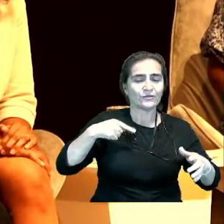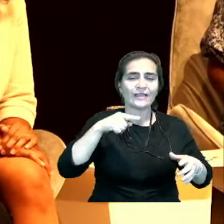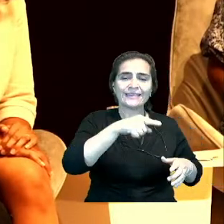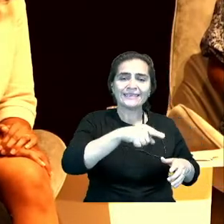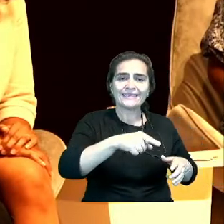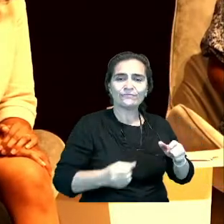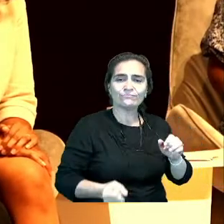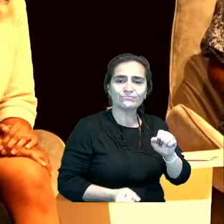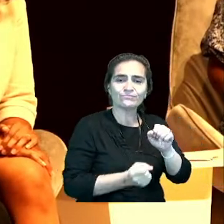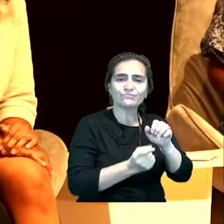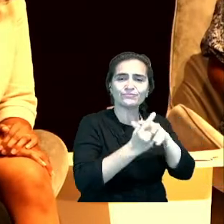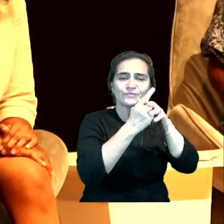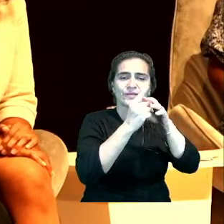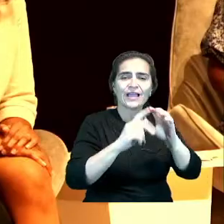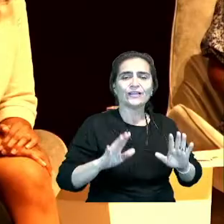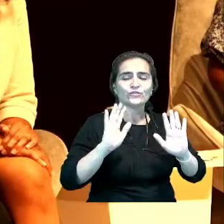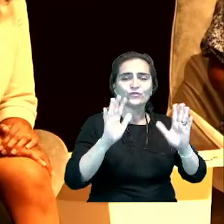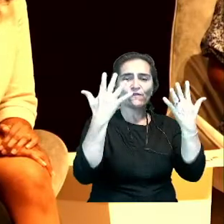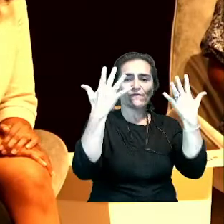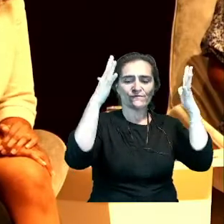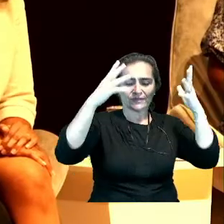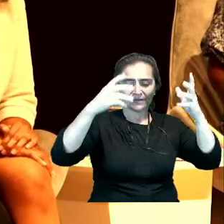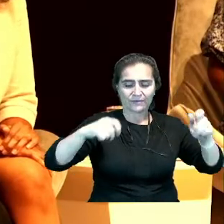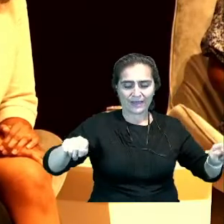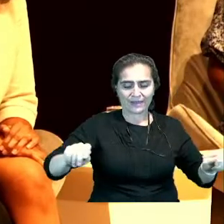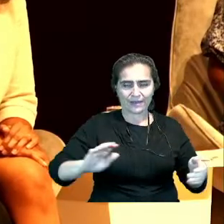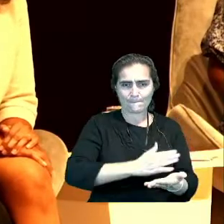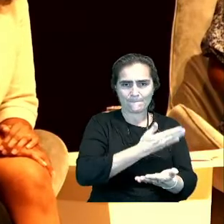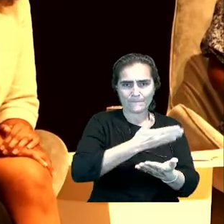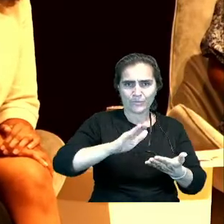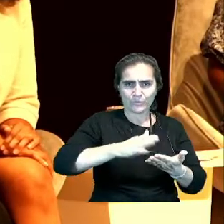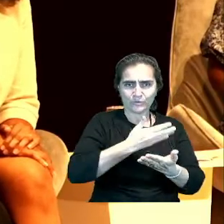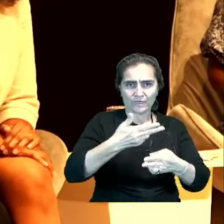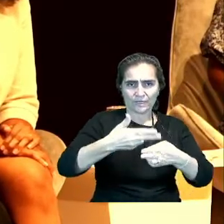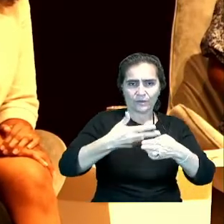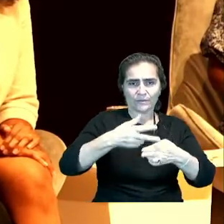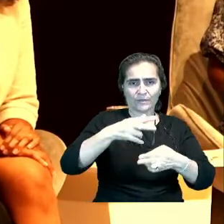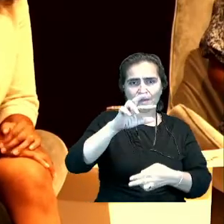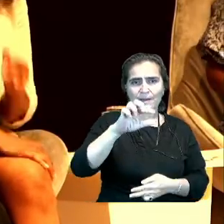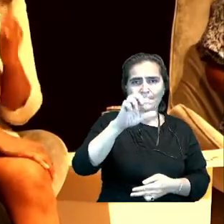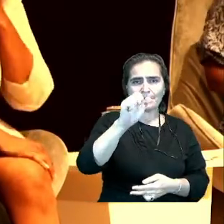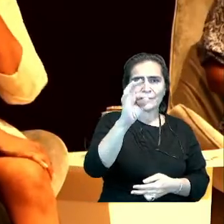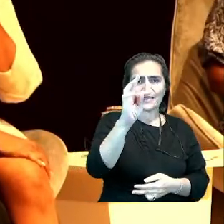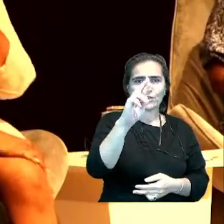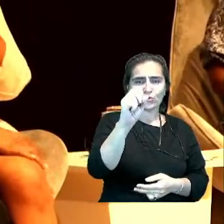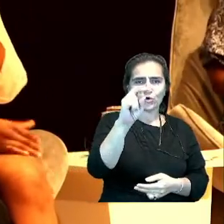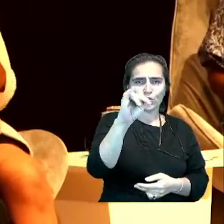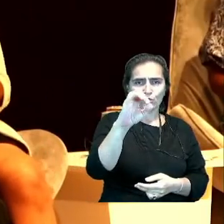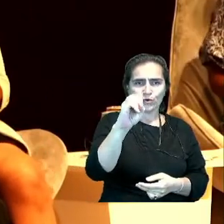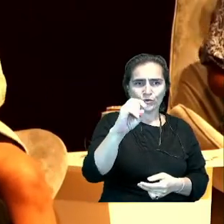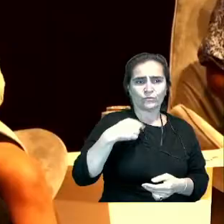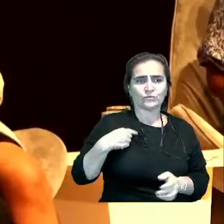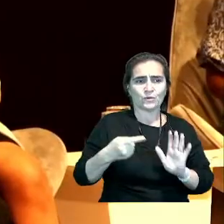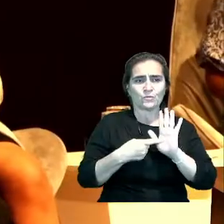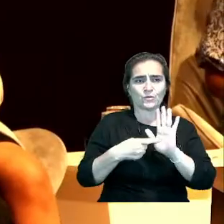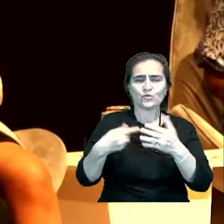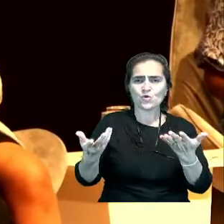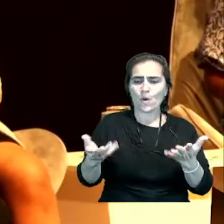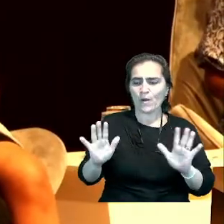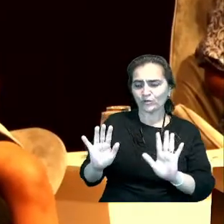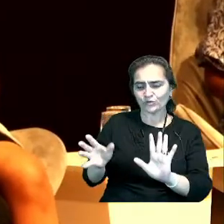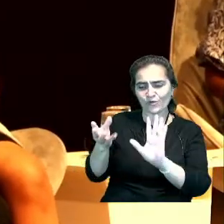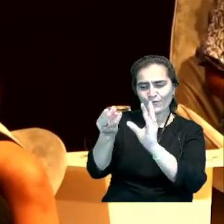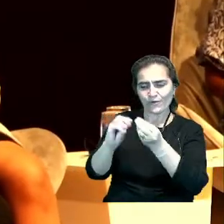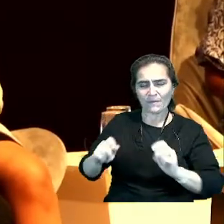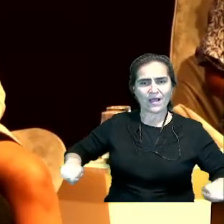is where, in the Petronio Alvarez Festival, we presented the Afro aesthetics, where, additional to showing